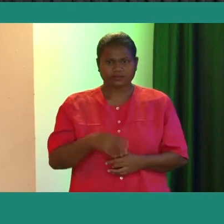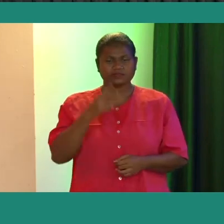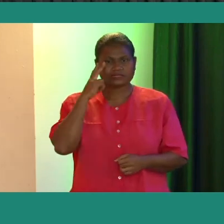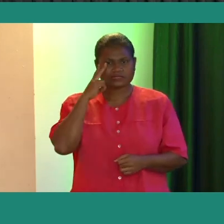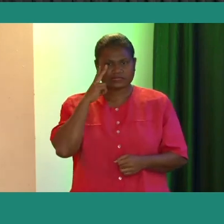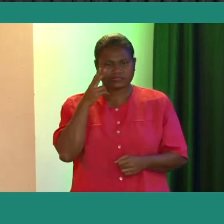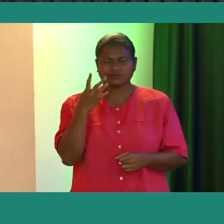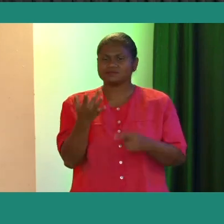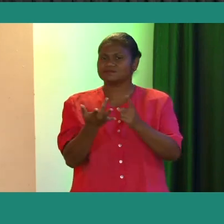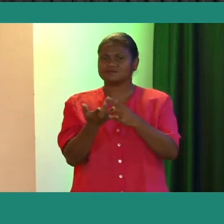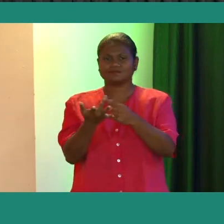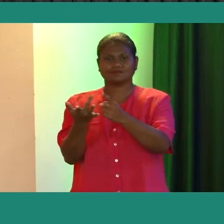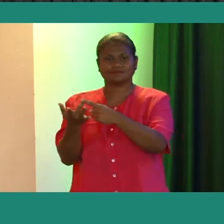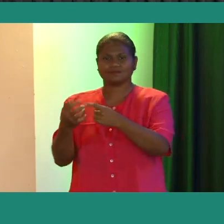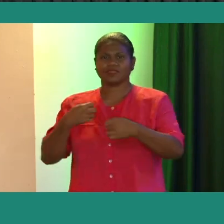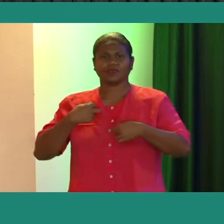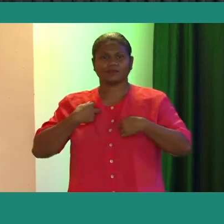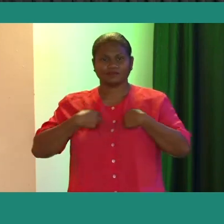around that.